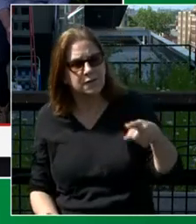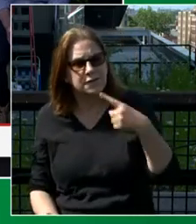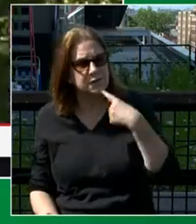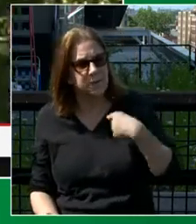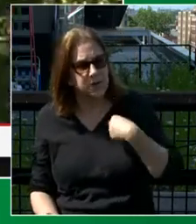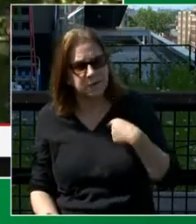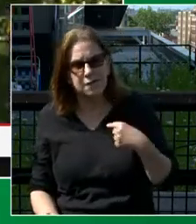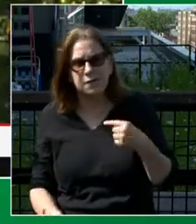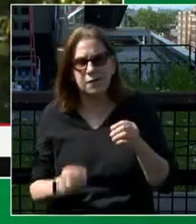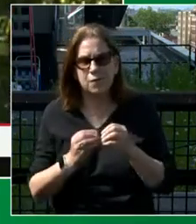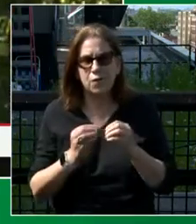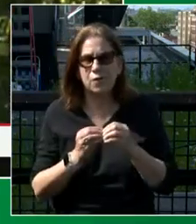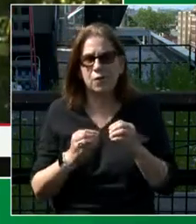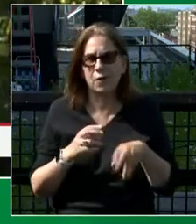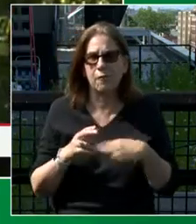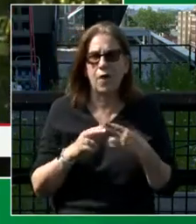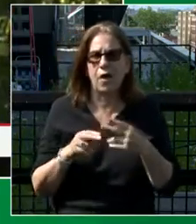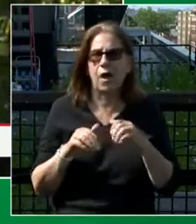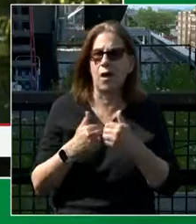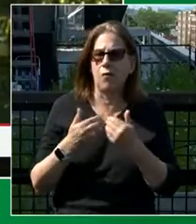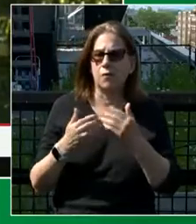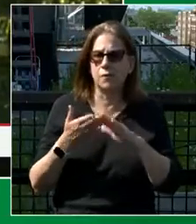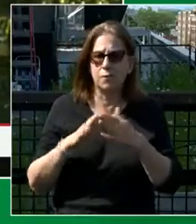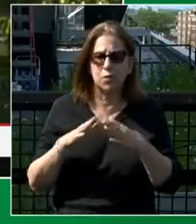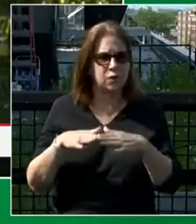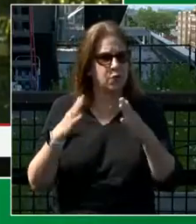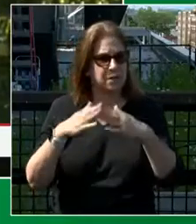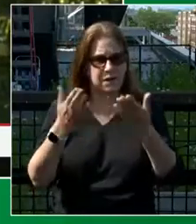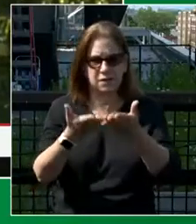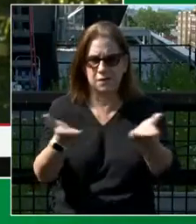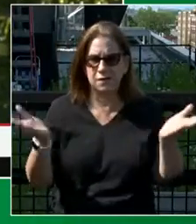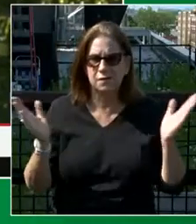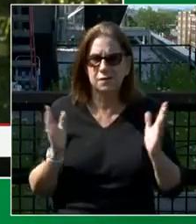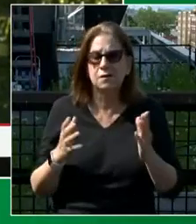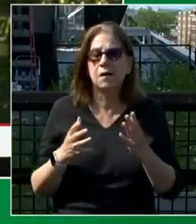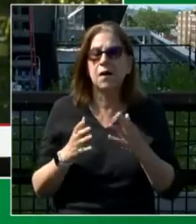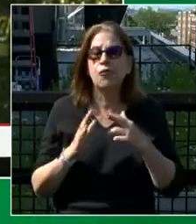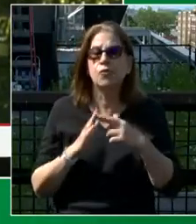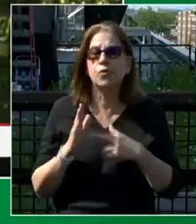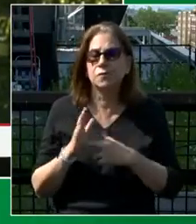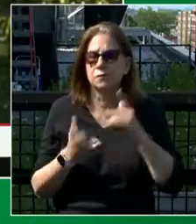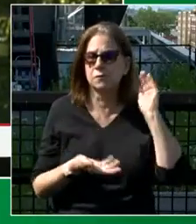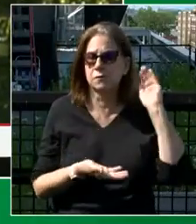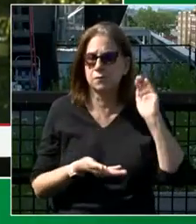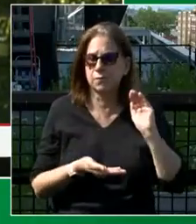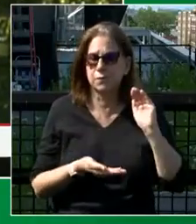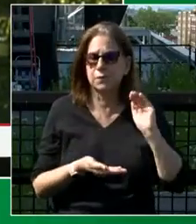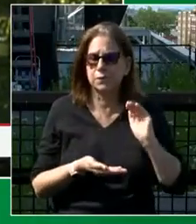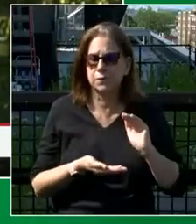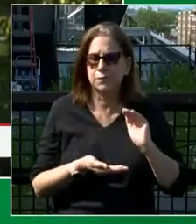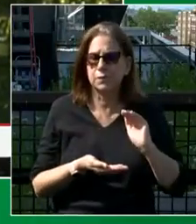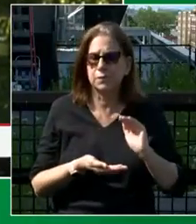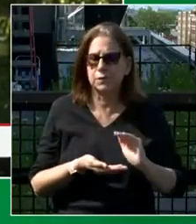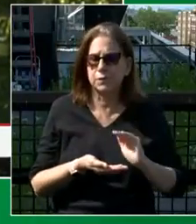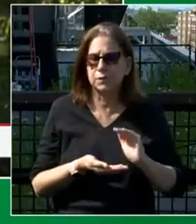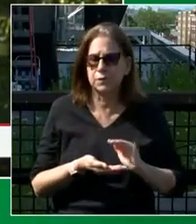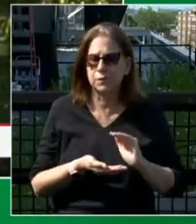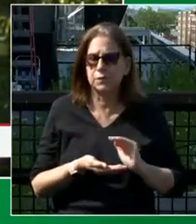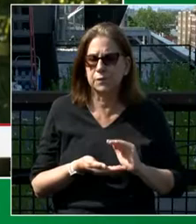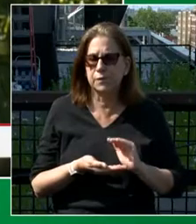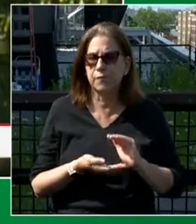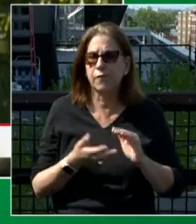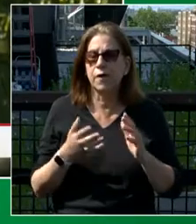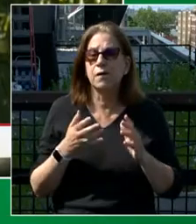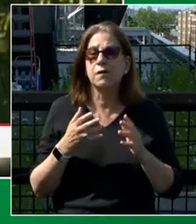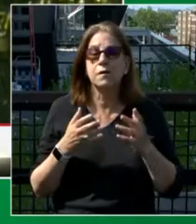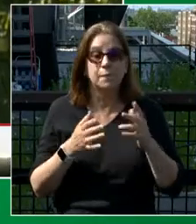reopen, right? As we're opening up and we're relaxing some of these restrictions, what are some of the new challenges that are being